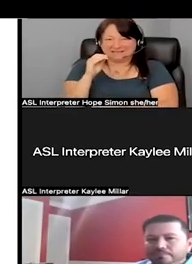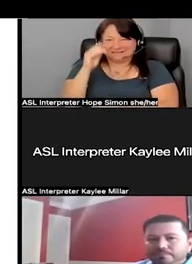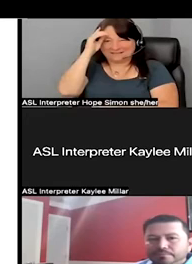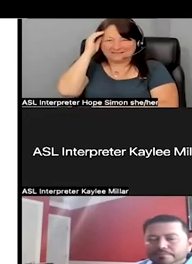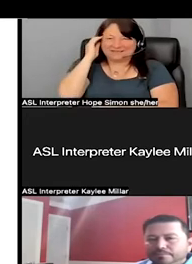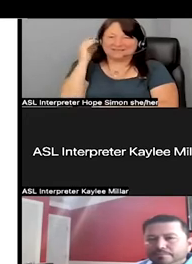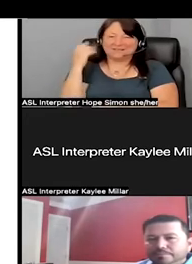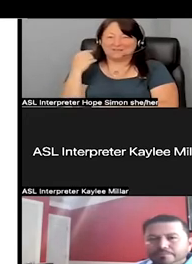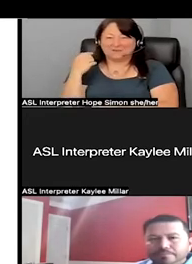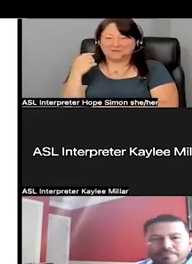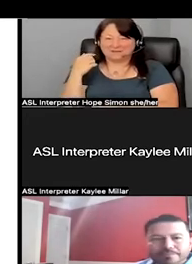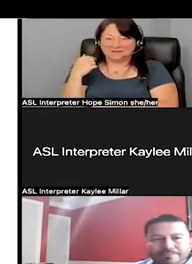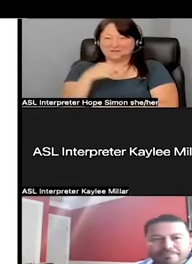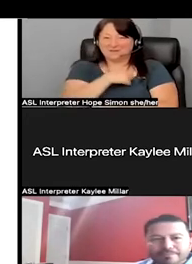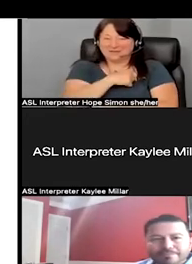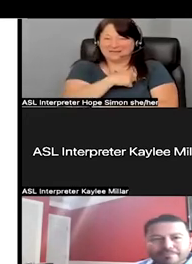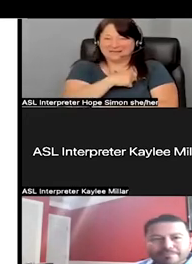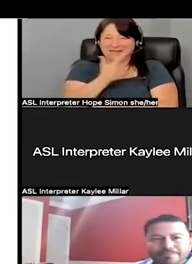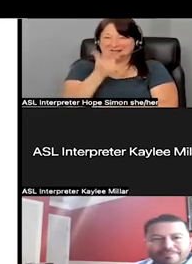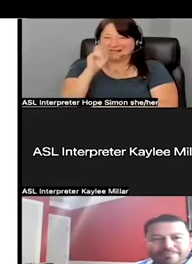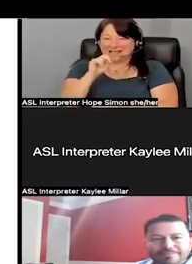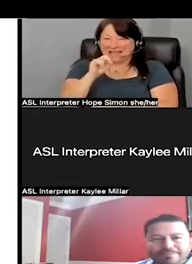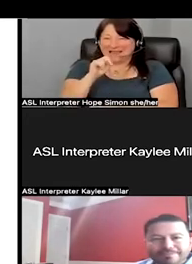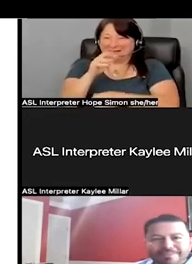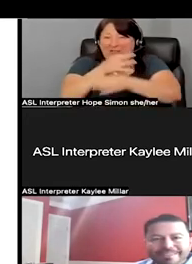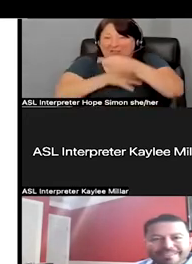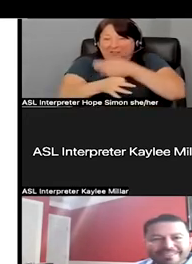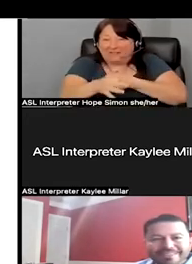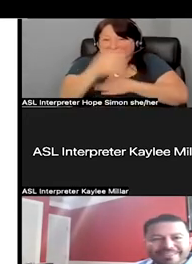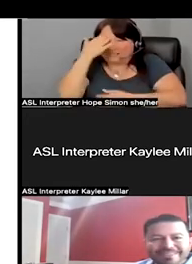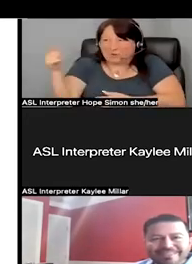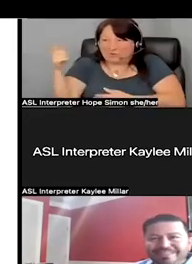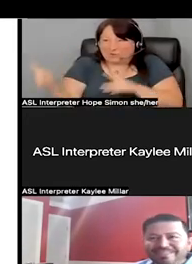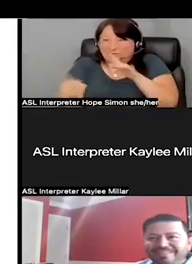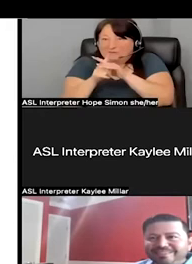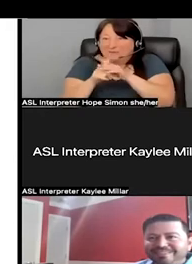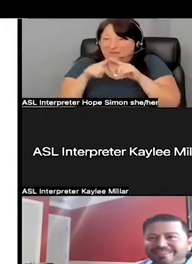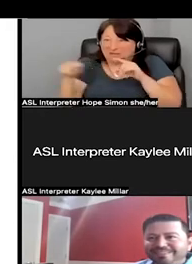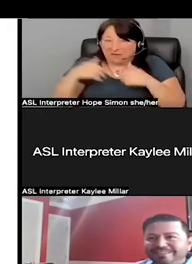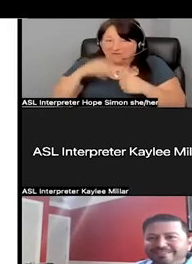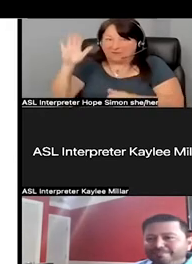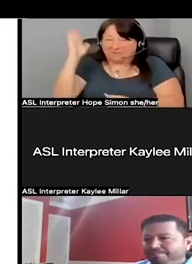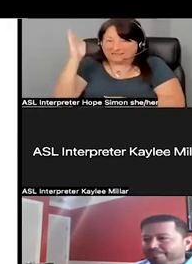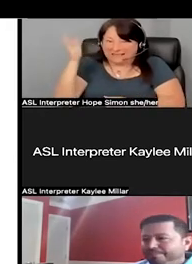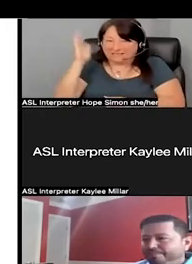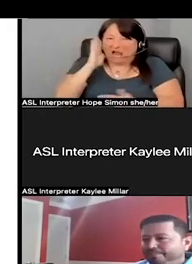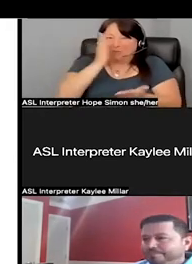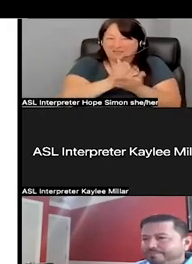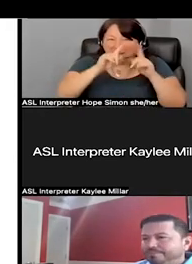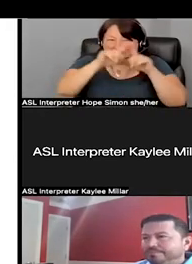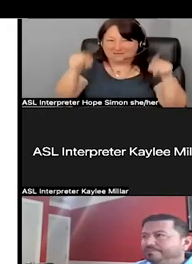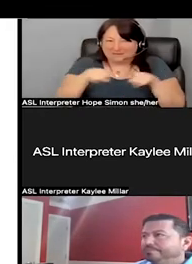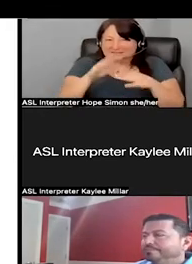Yeah, we were kind of having Glenn filling because I didn't know you were here yet, but you had your presentation. I'm going to go ahead and stop sharing and